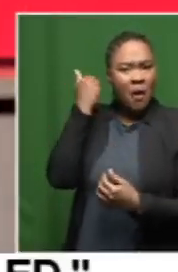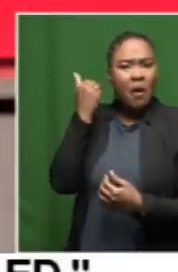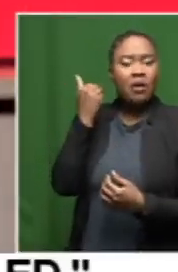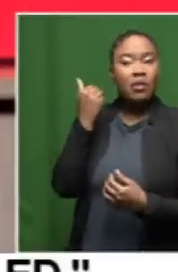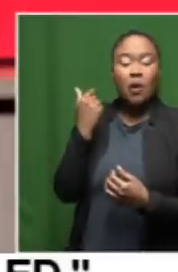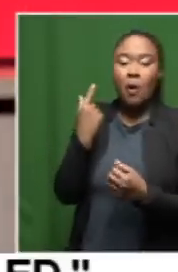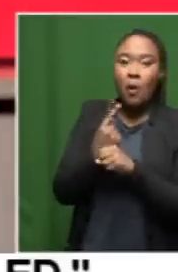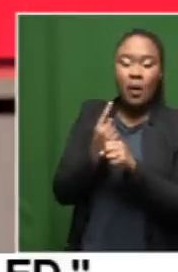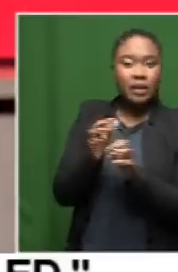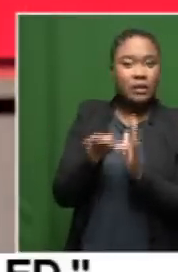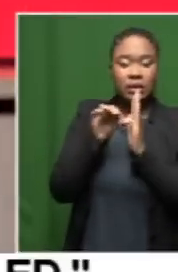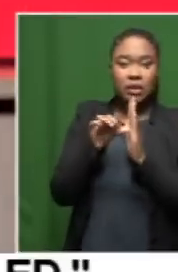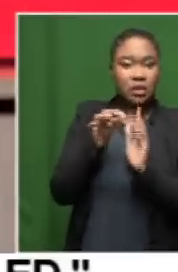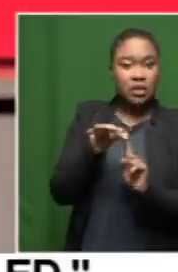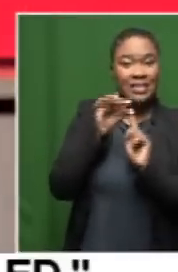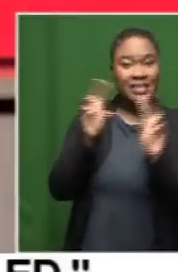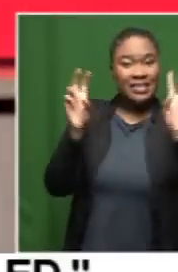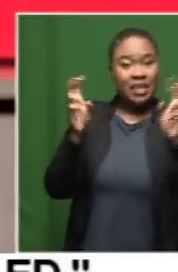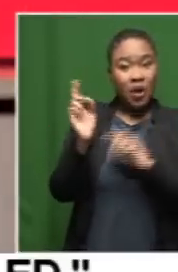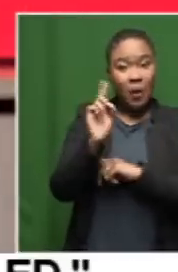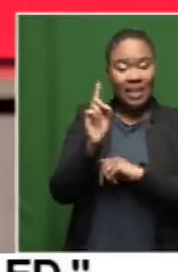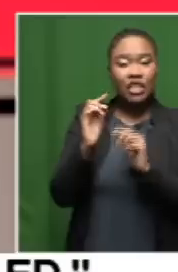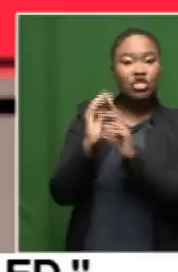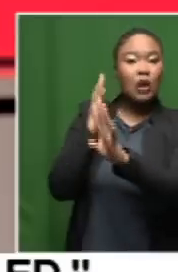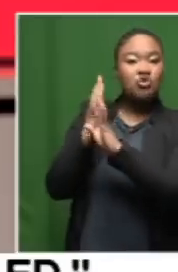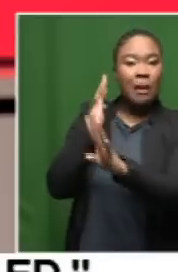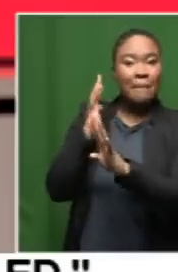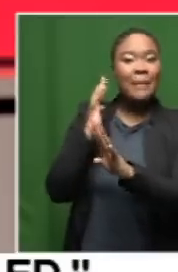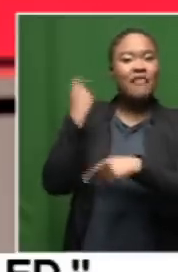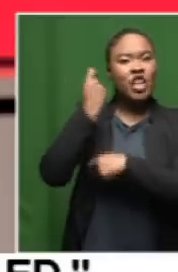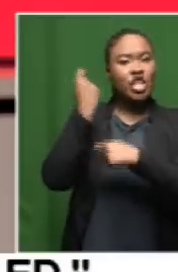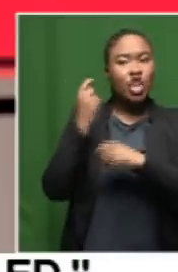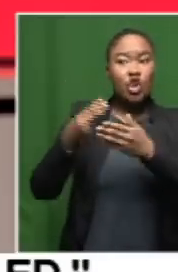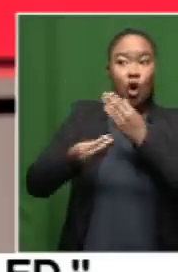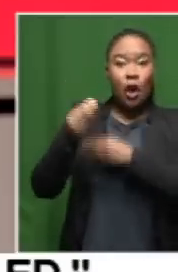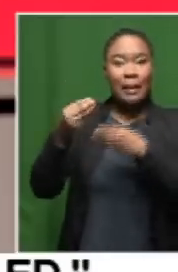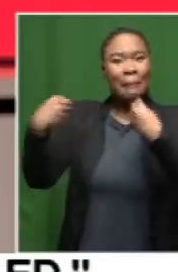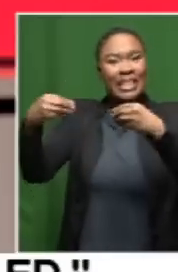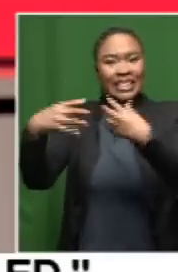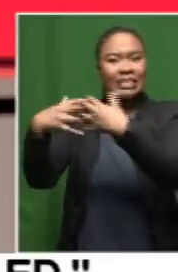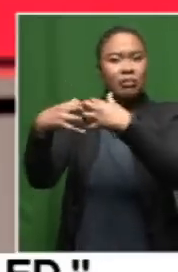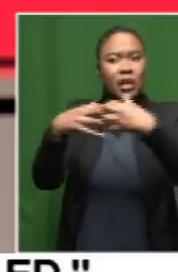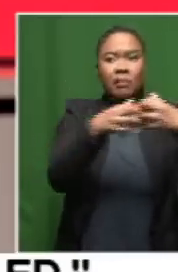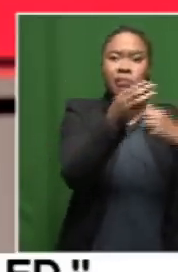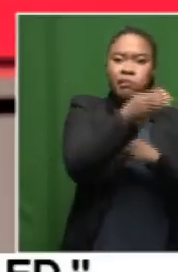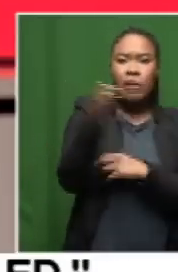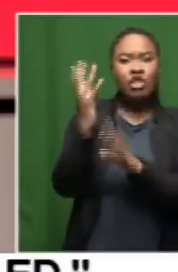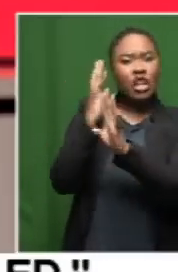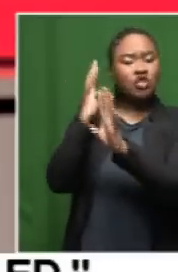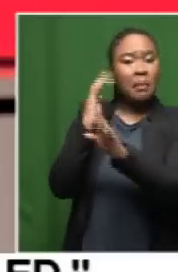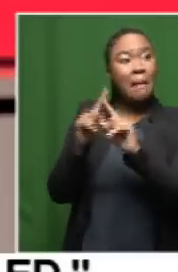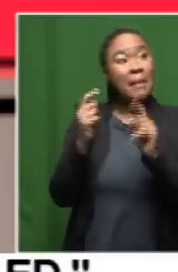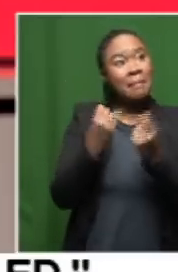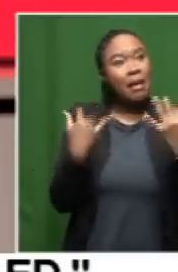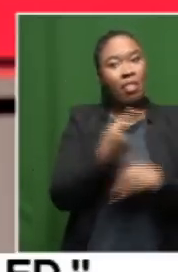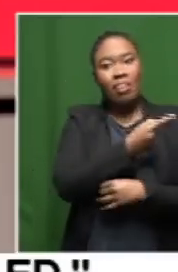of township and village economies, but this was hijacked by proponents in government who did not understand it because they also did not want to work with us.